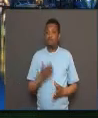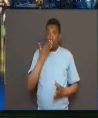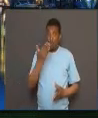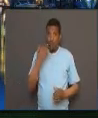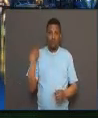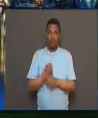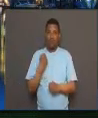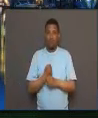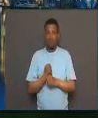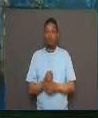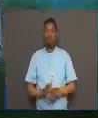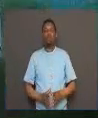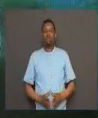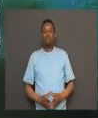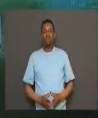Good work today.